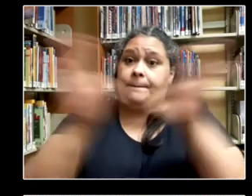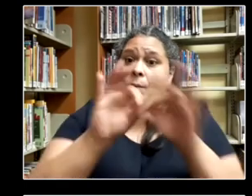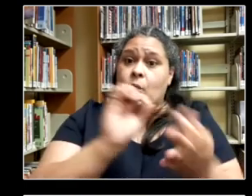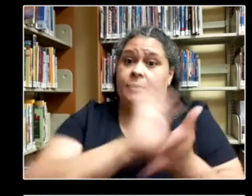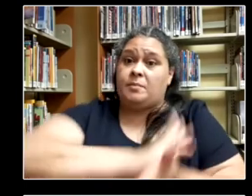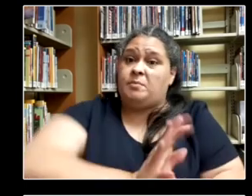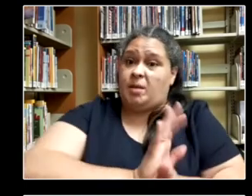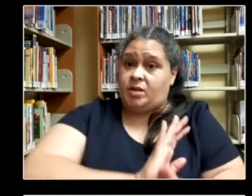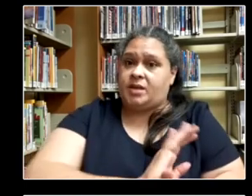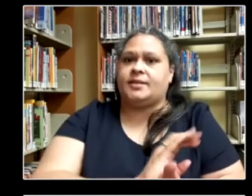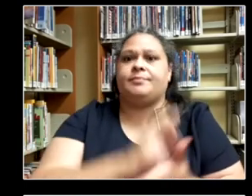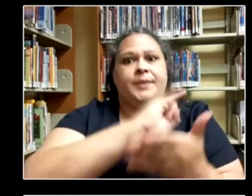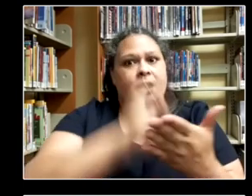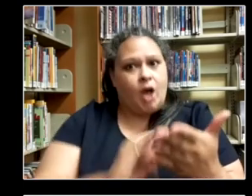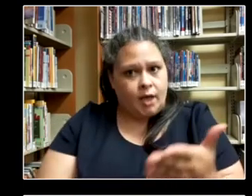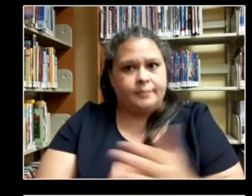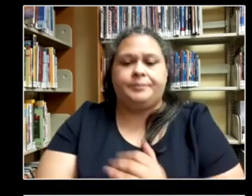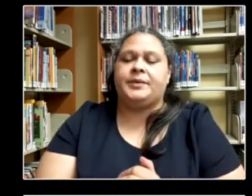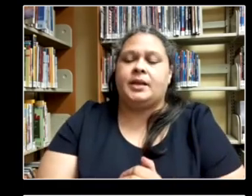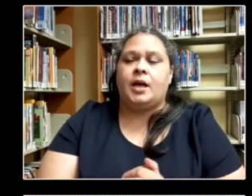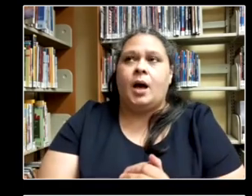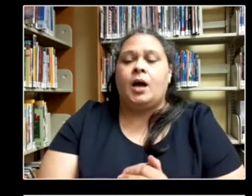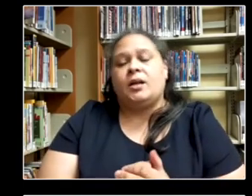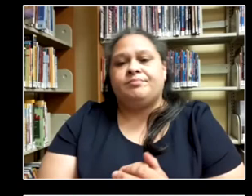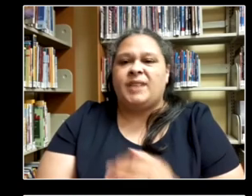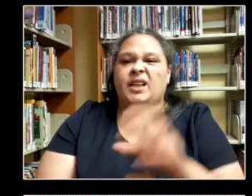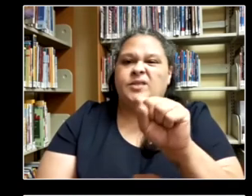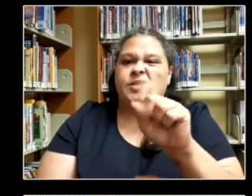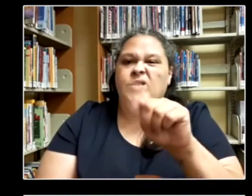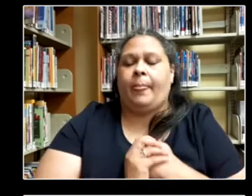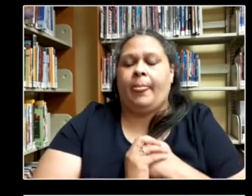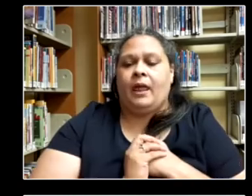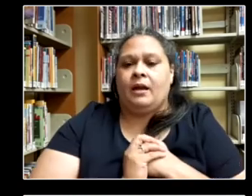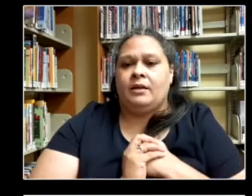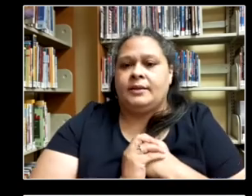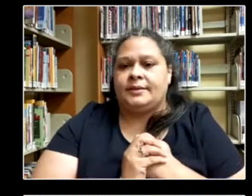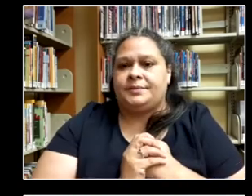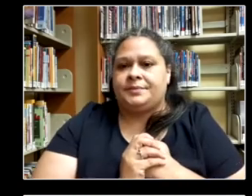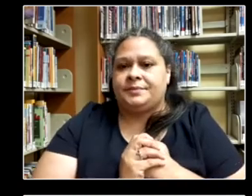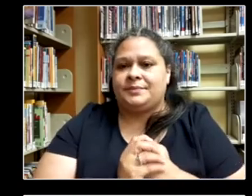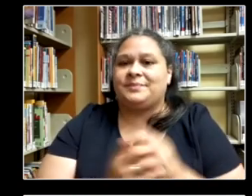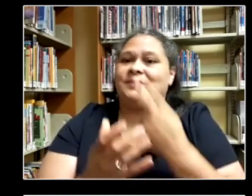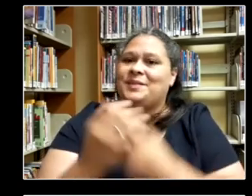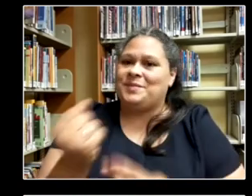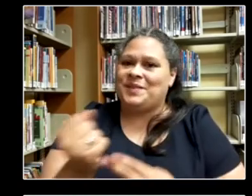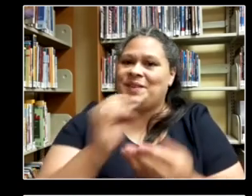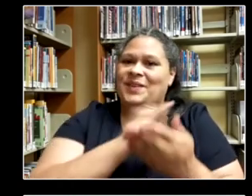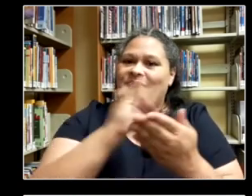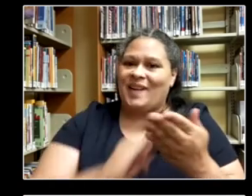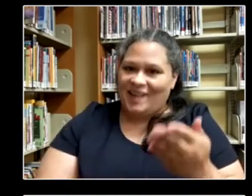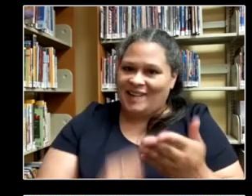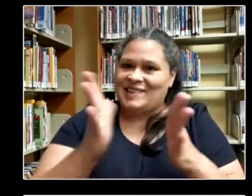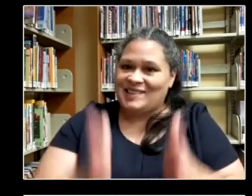contracts. Typically, they're carved out of stone and dipped into red ink. Both artists and collectors put